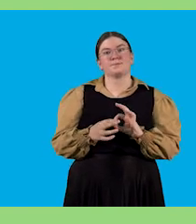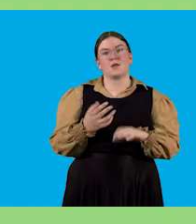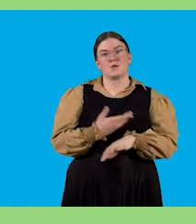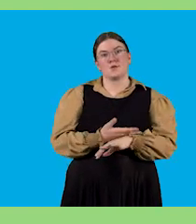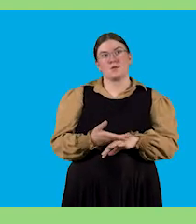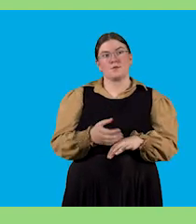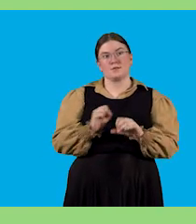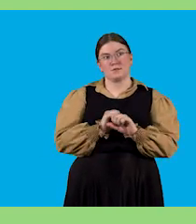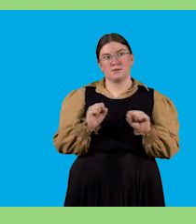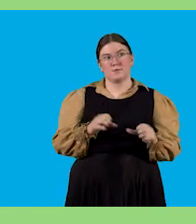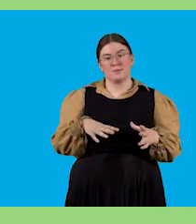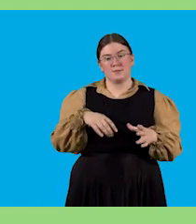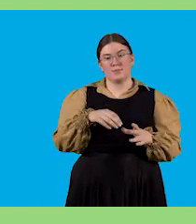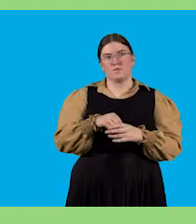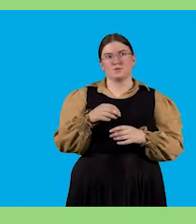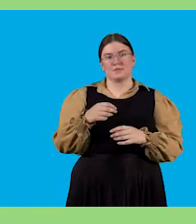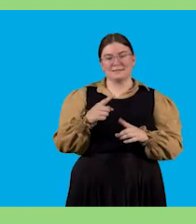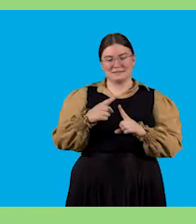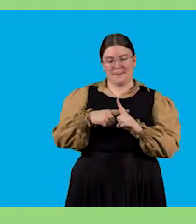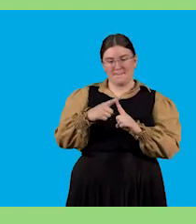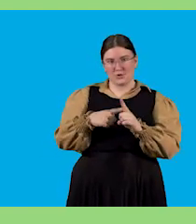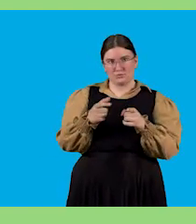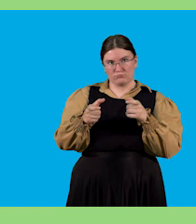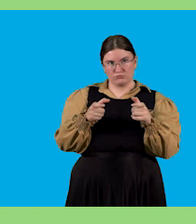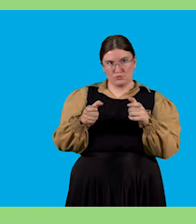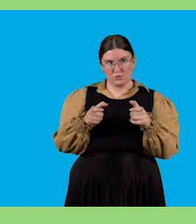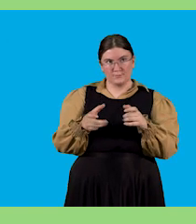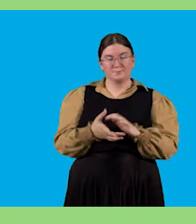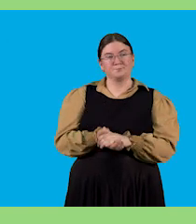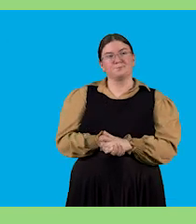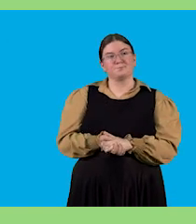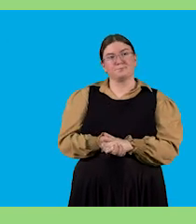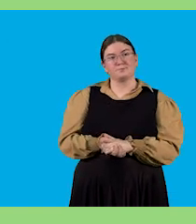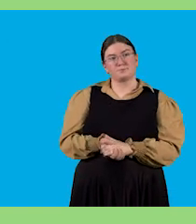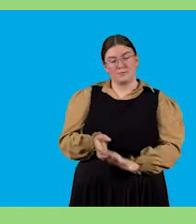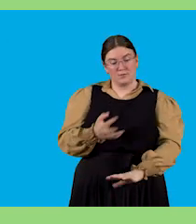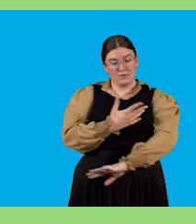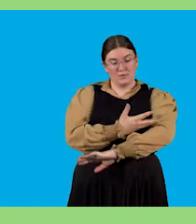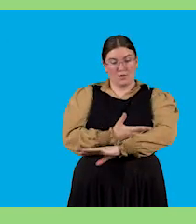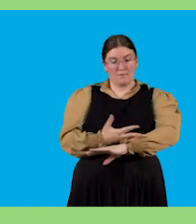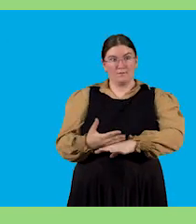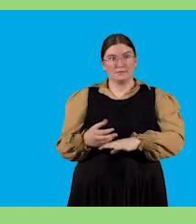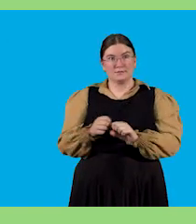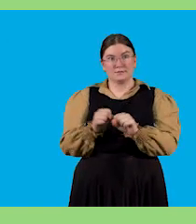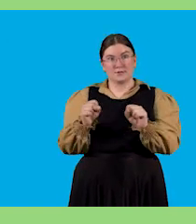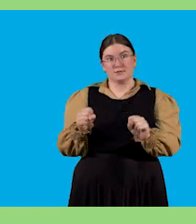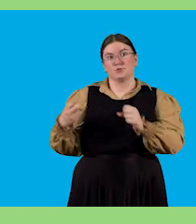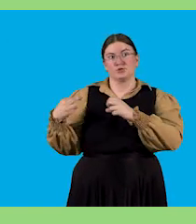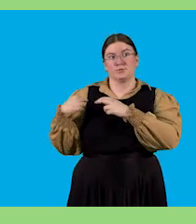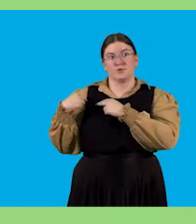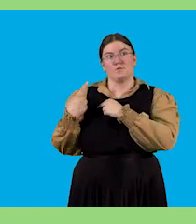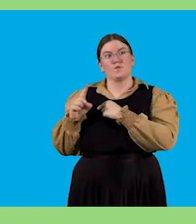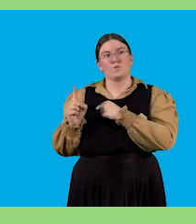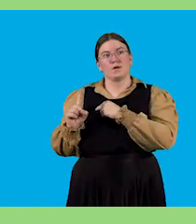includes regulating temperature. And here, the nervous system is also responsible